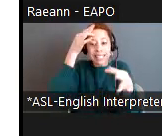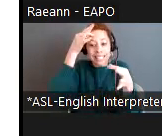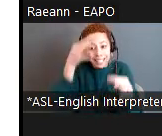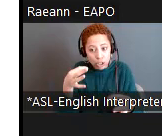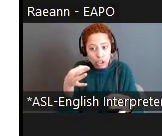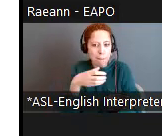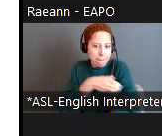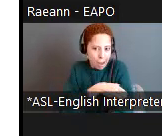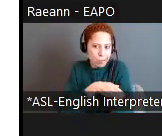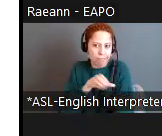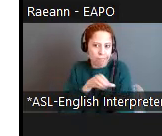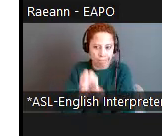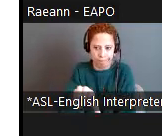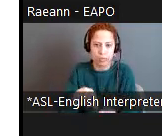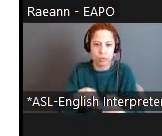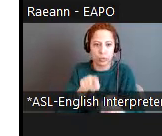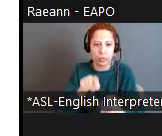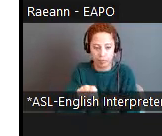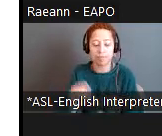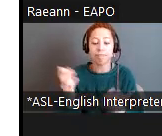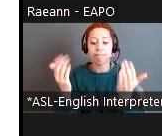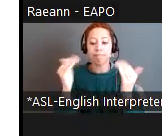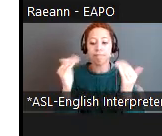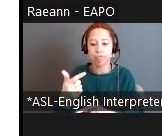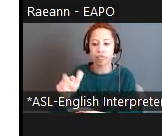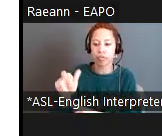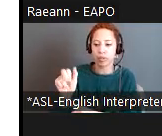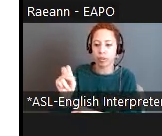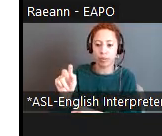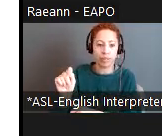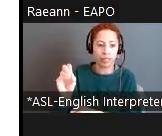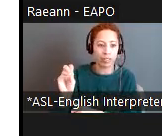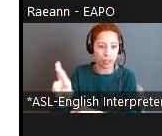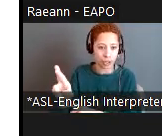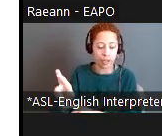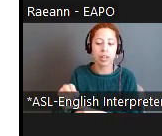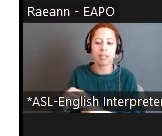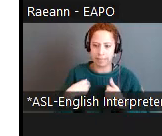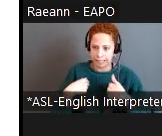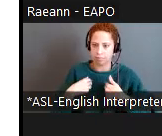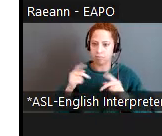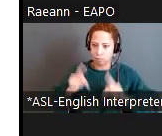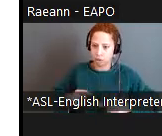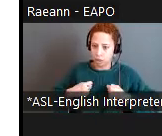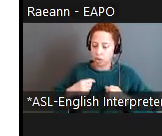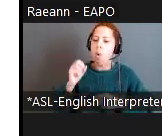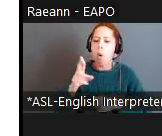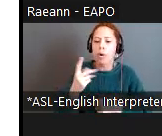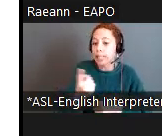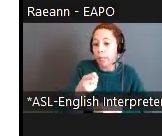to. The grantor is you, right? Or the grantor is the person that you're assisting who's going to actually sign the power of